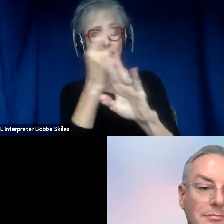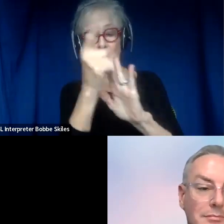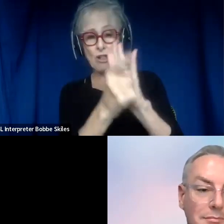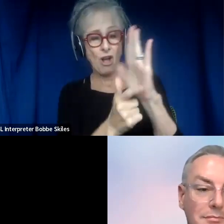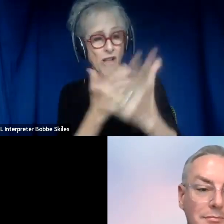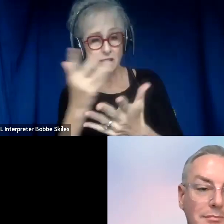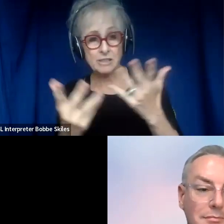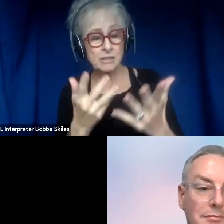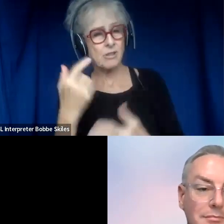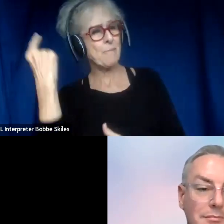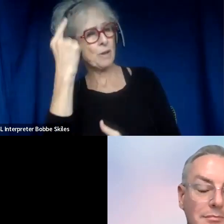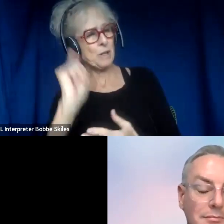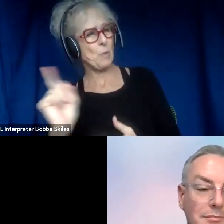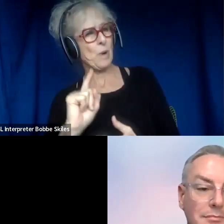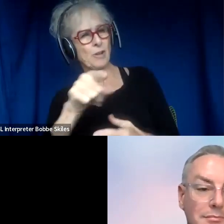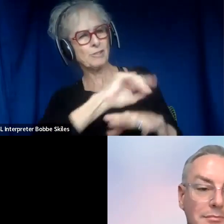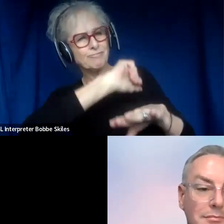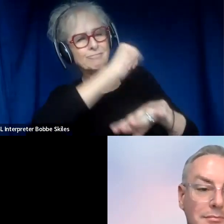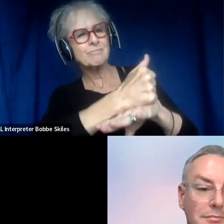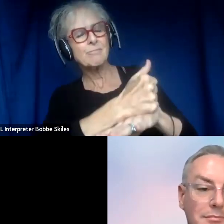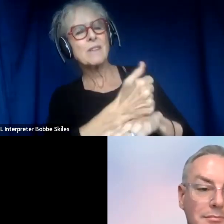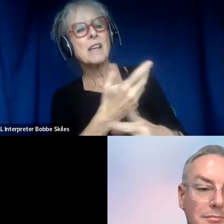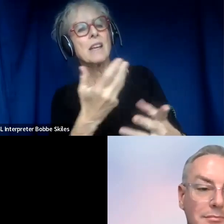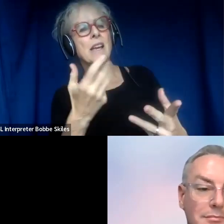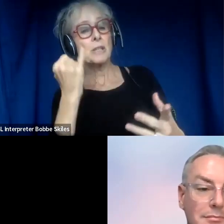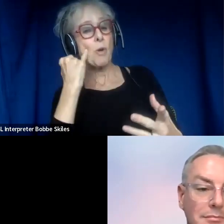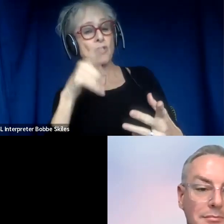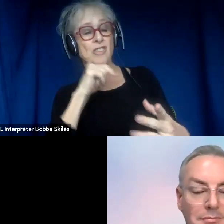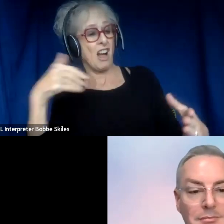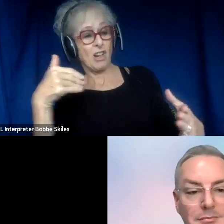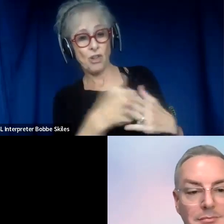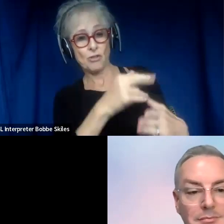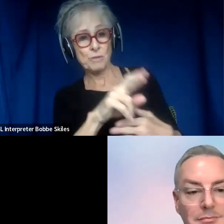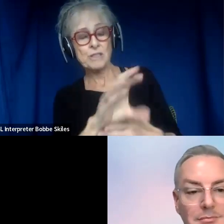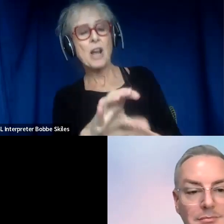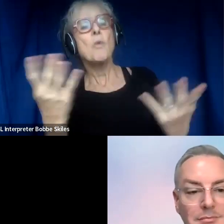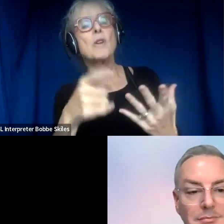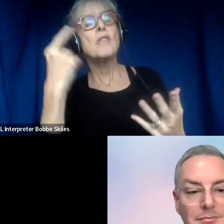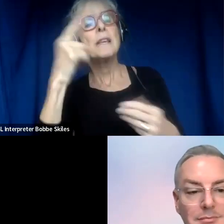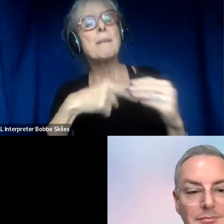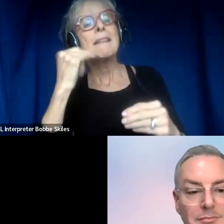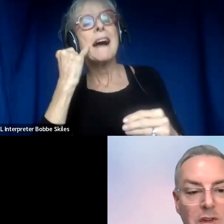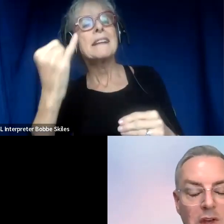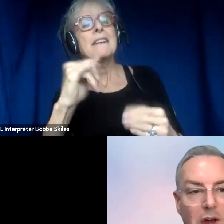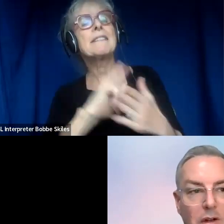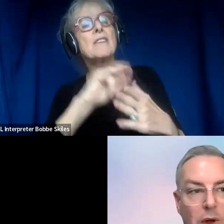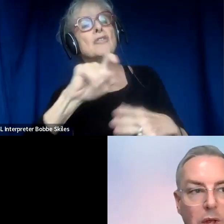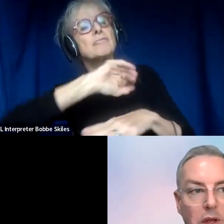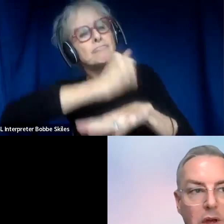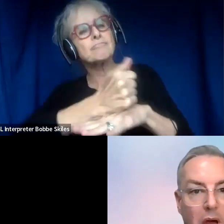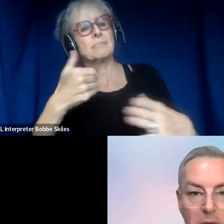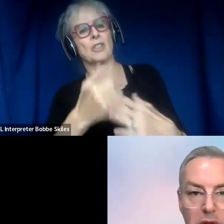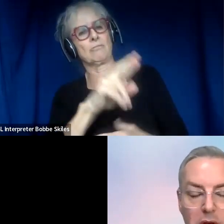So I'm wondering where you're located and what you would think of, if you're not co-located, what would you think of the idea of co-location?